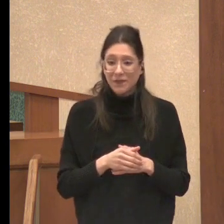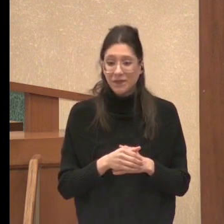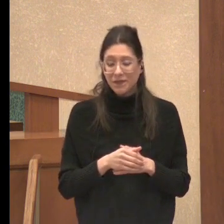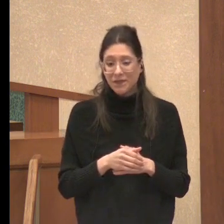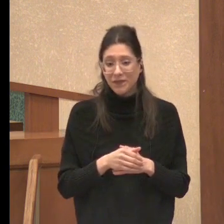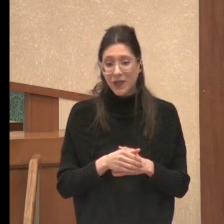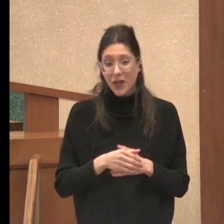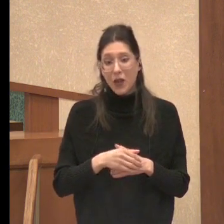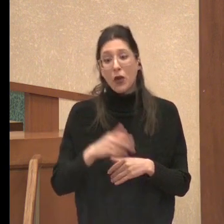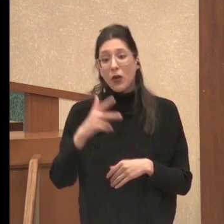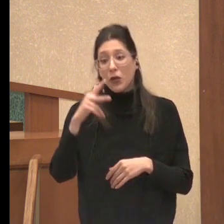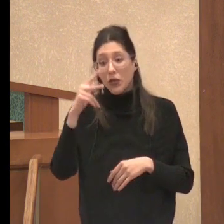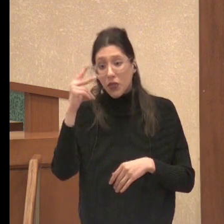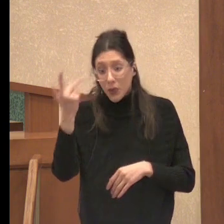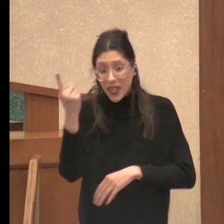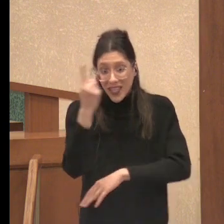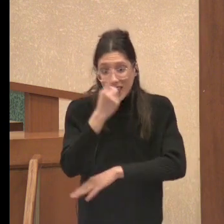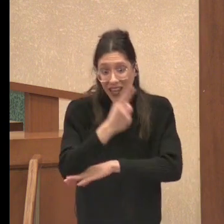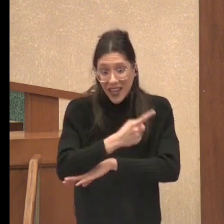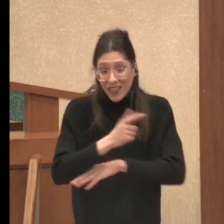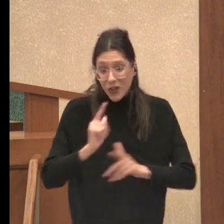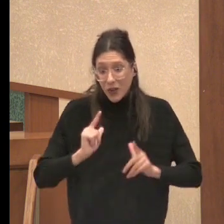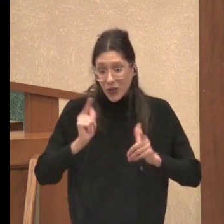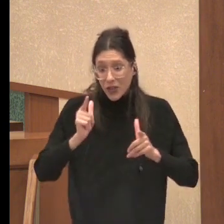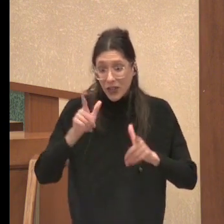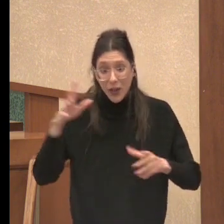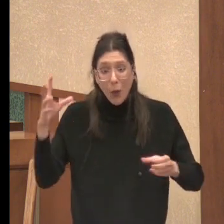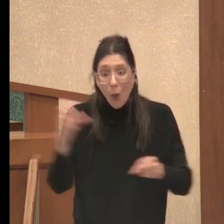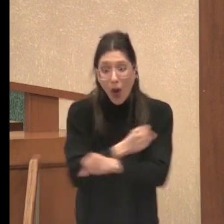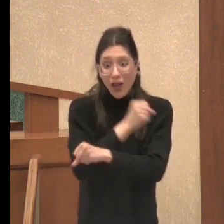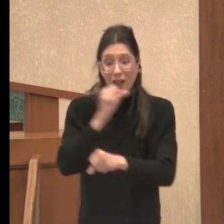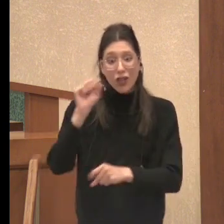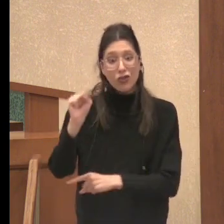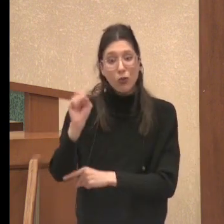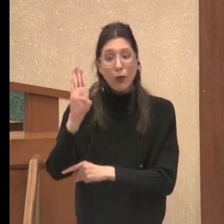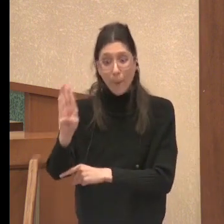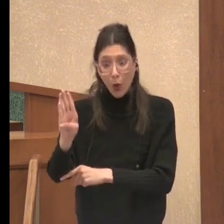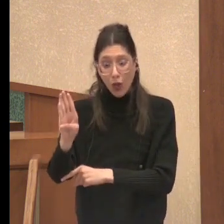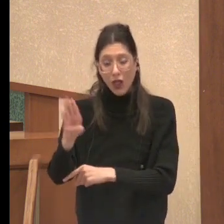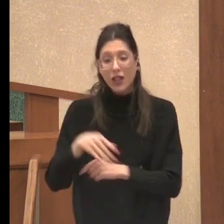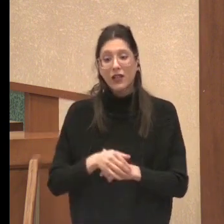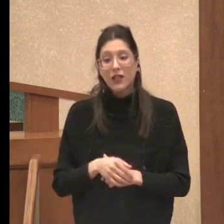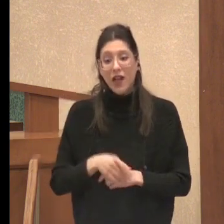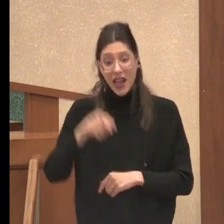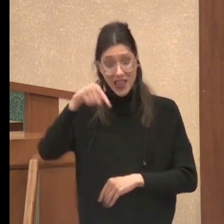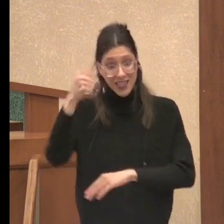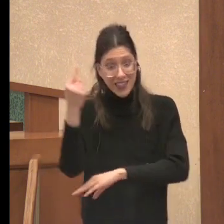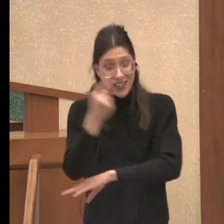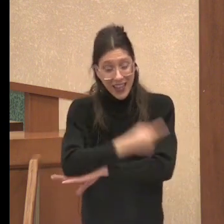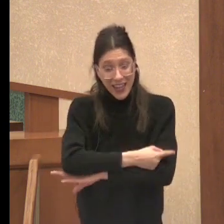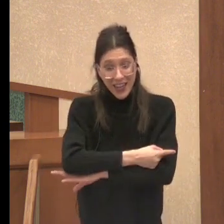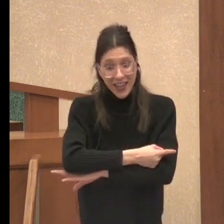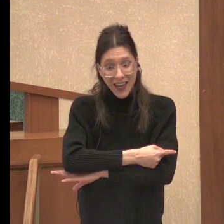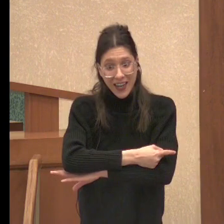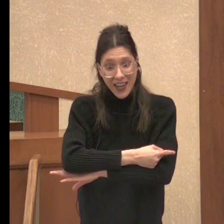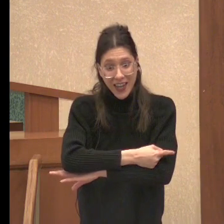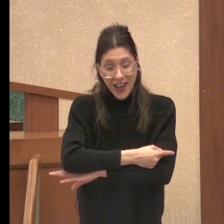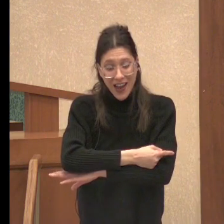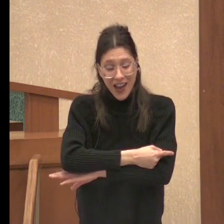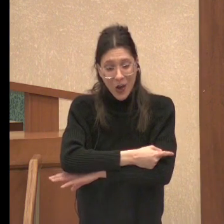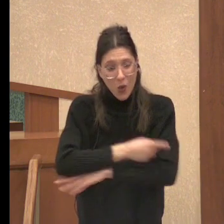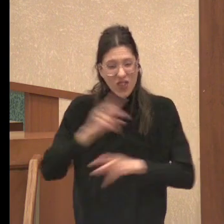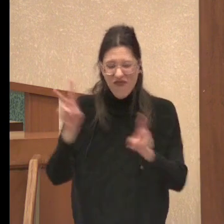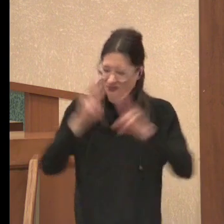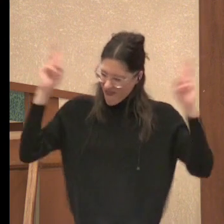Three days earlier, the Chiefs had won the Super Bowl, and this was the day of basking in